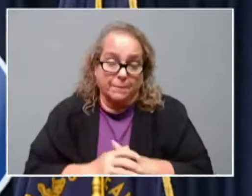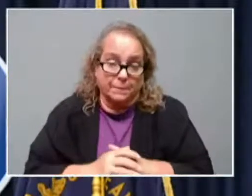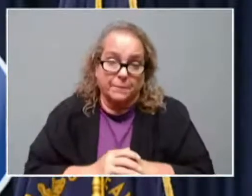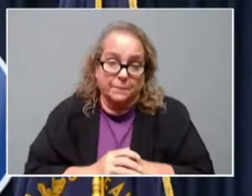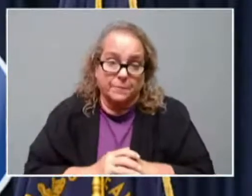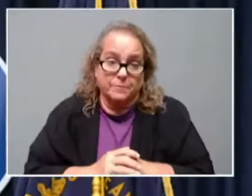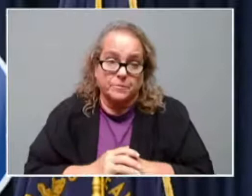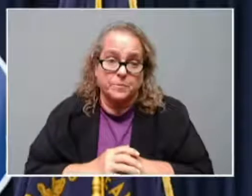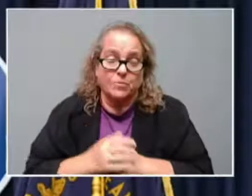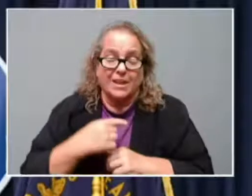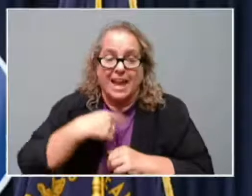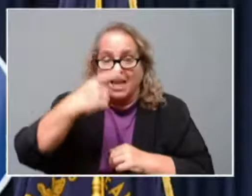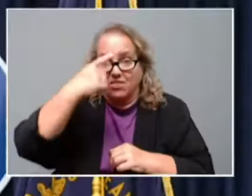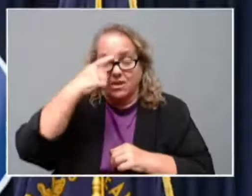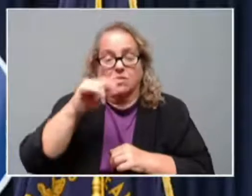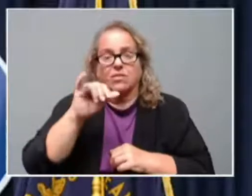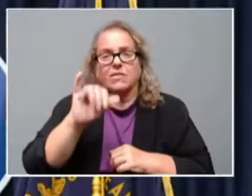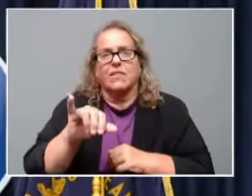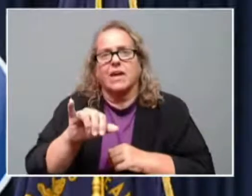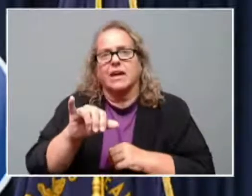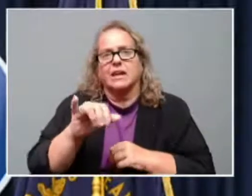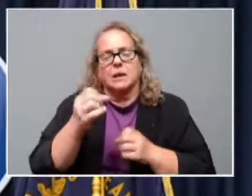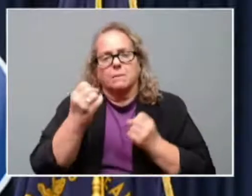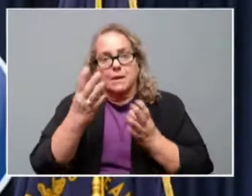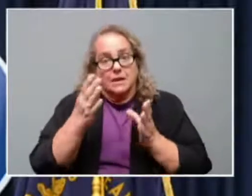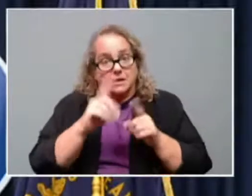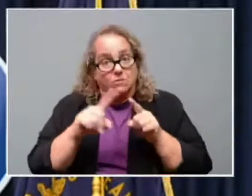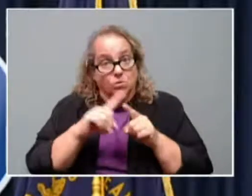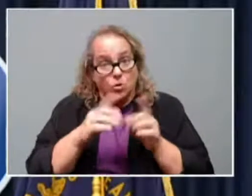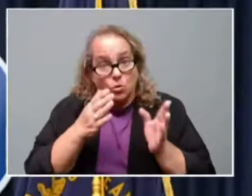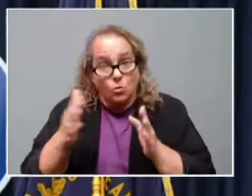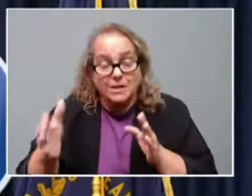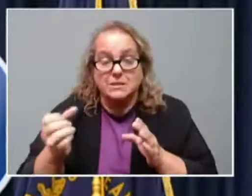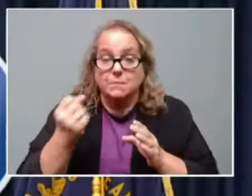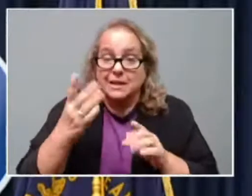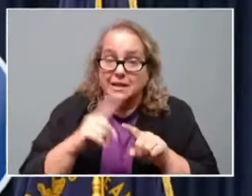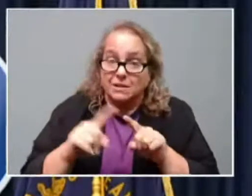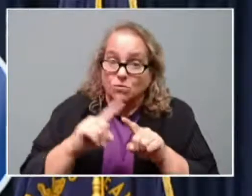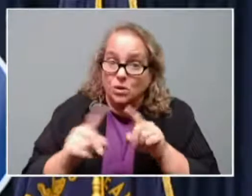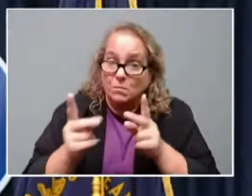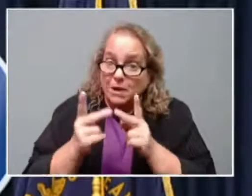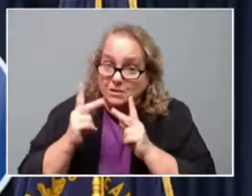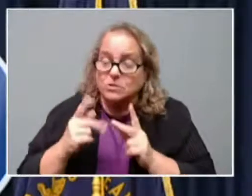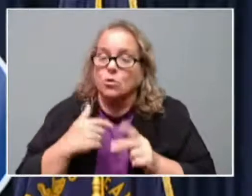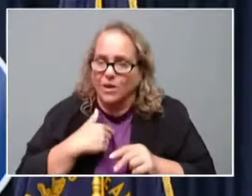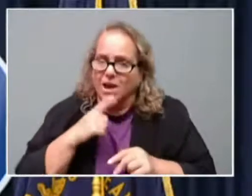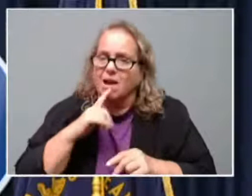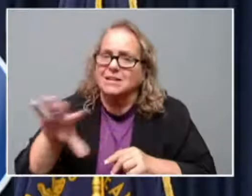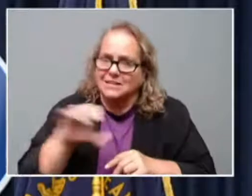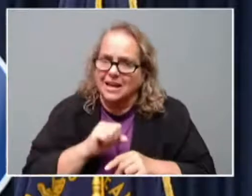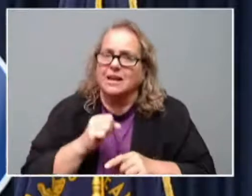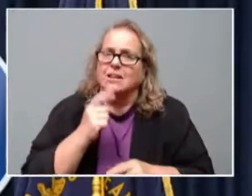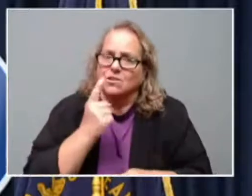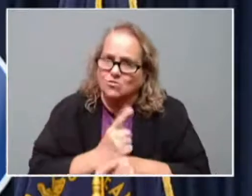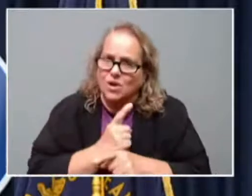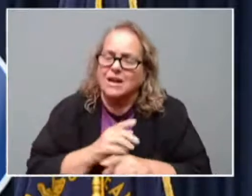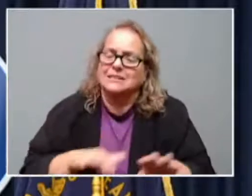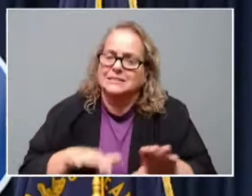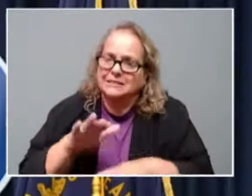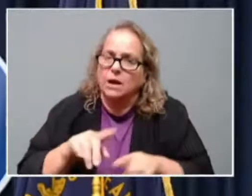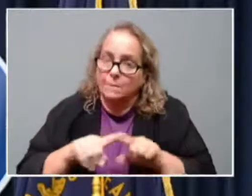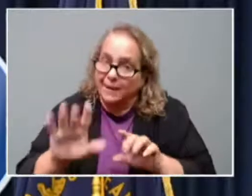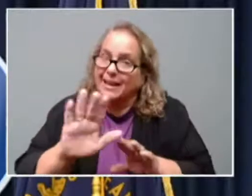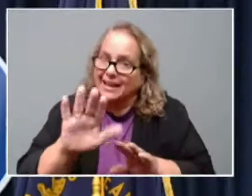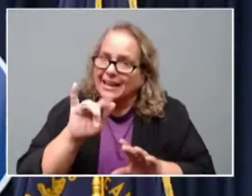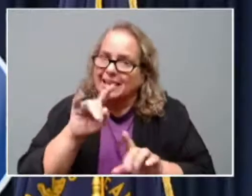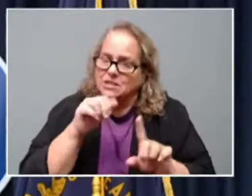I think that in many ways and in many places we are taking the right steps, but it is a reminder, the amount